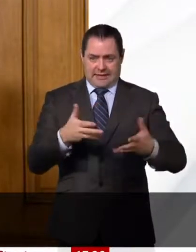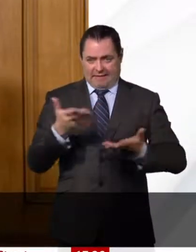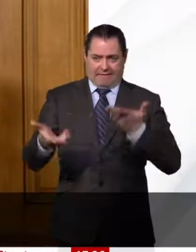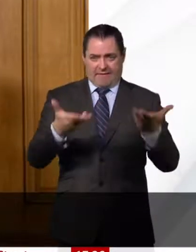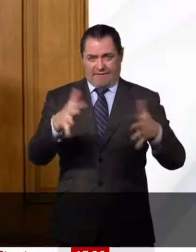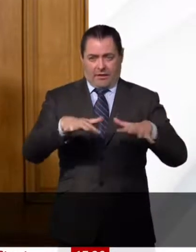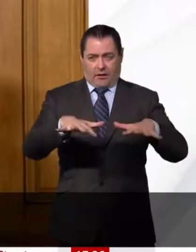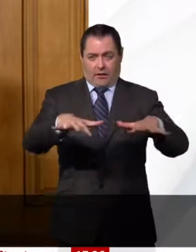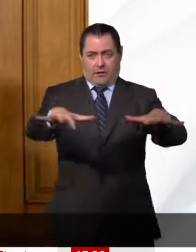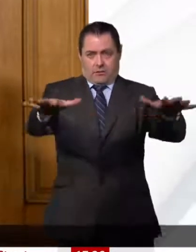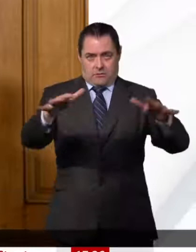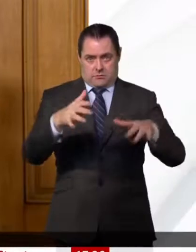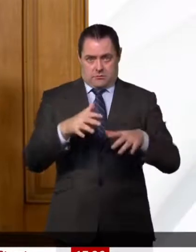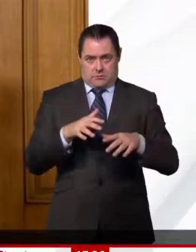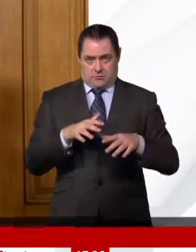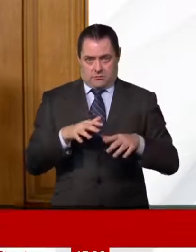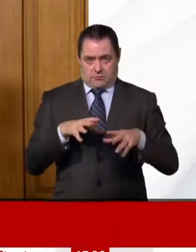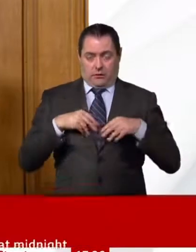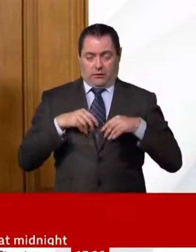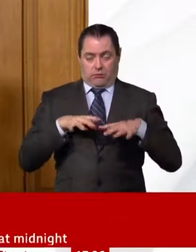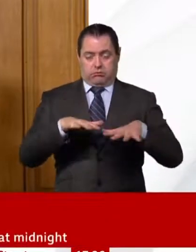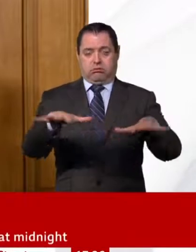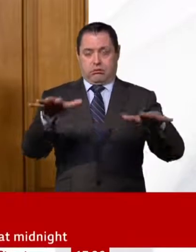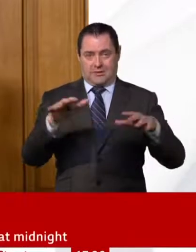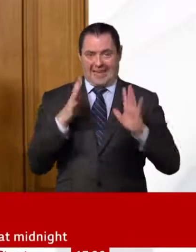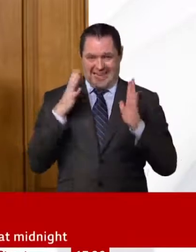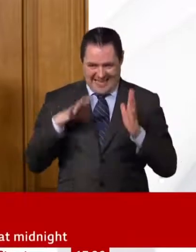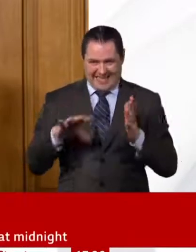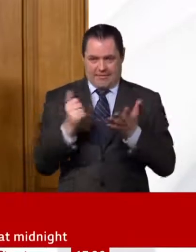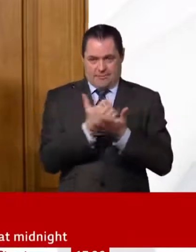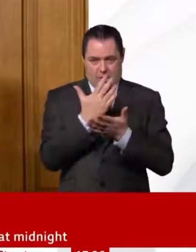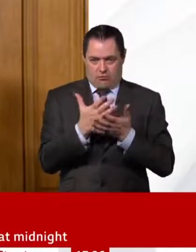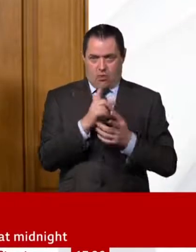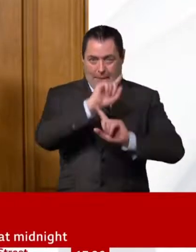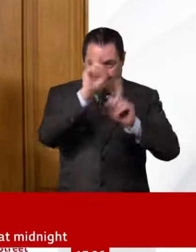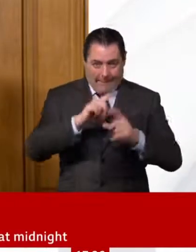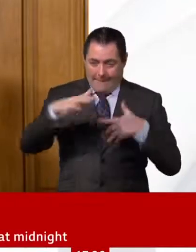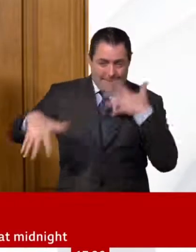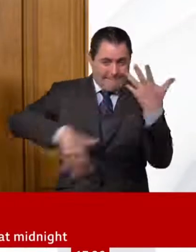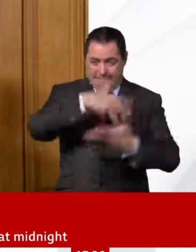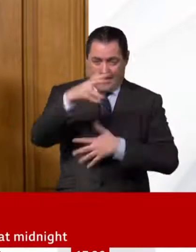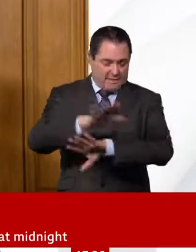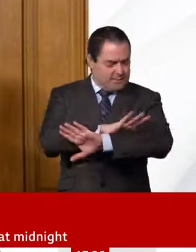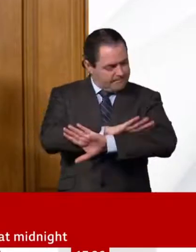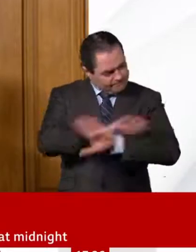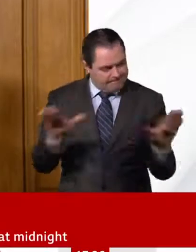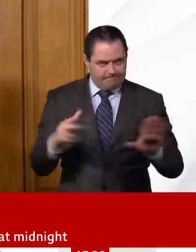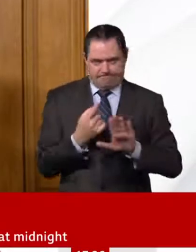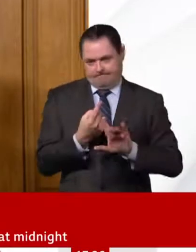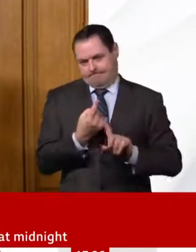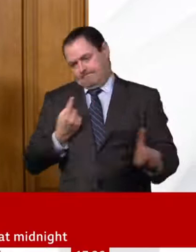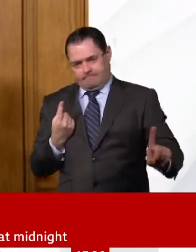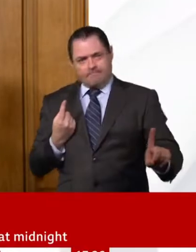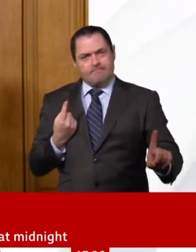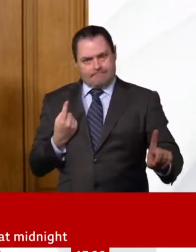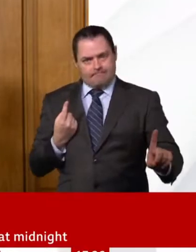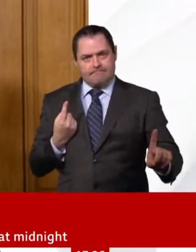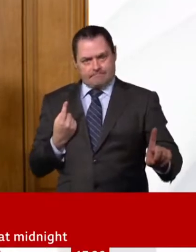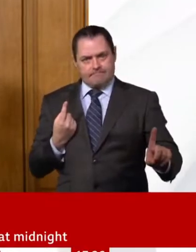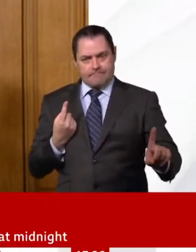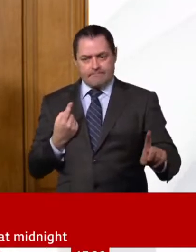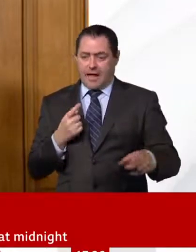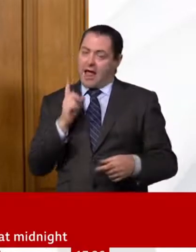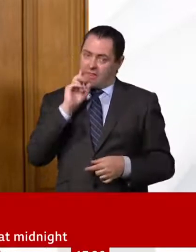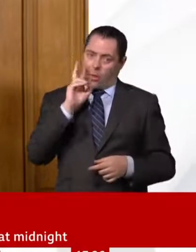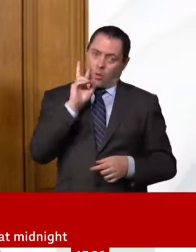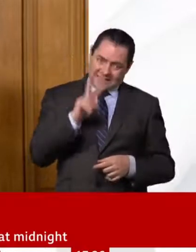We absolutely need to make sure we've got the right level of restrictions in place. I think it is likely that this will grow in numbers